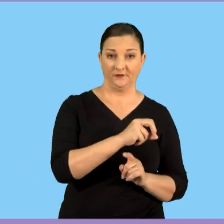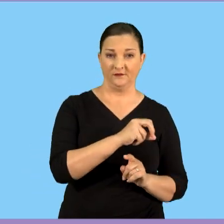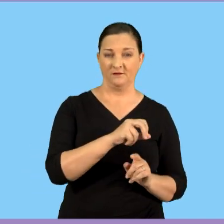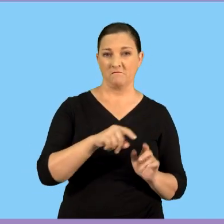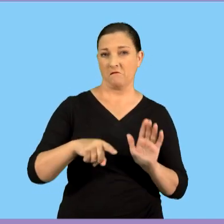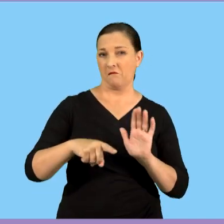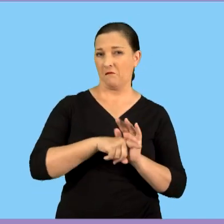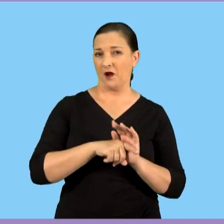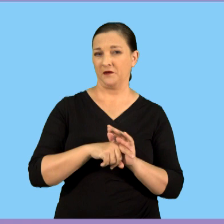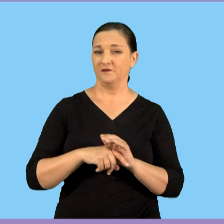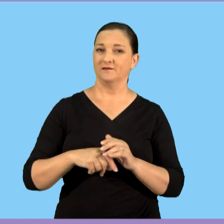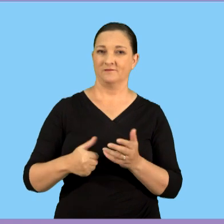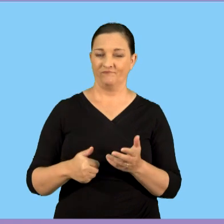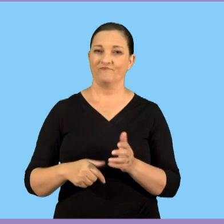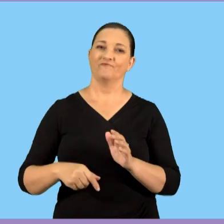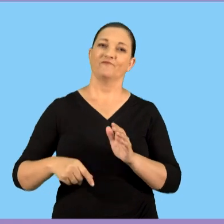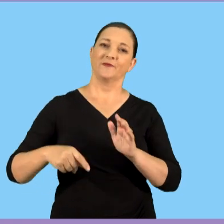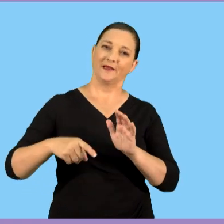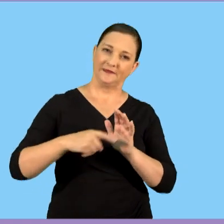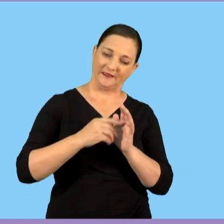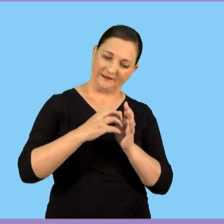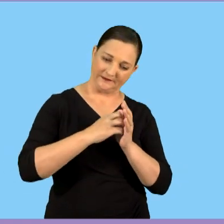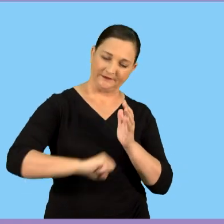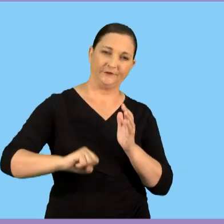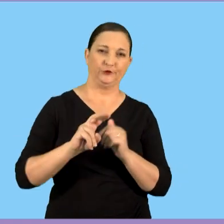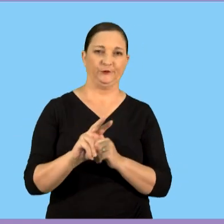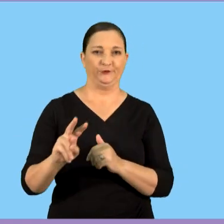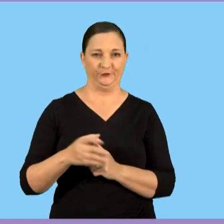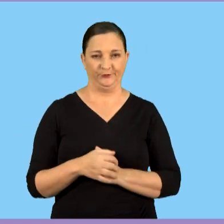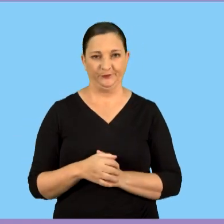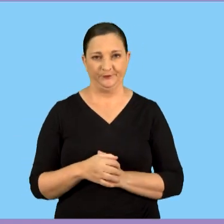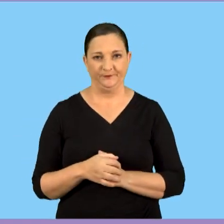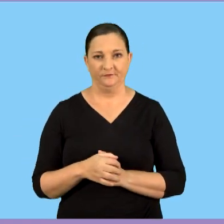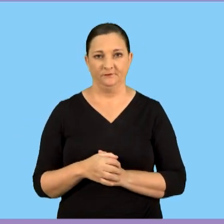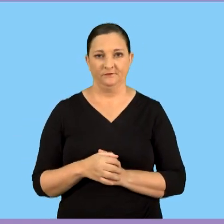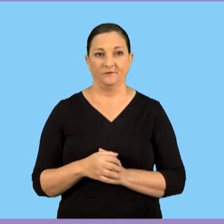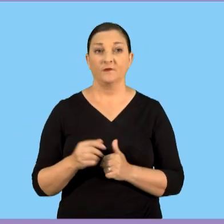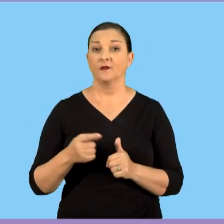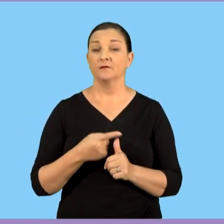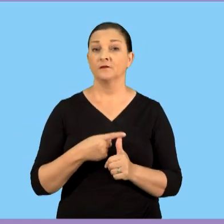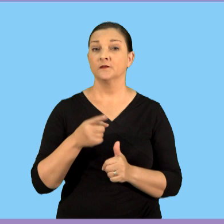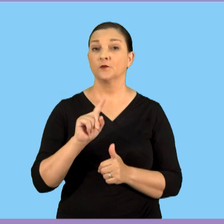a negative 22. And that is going to give us a